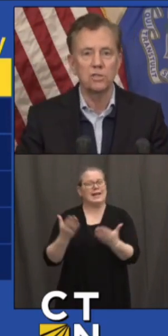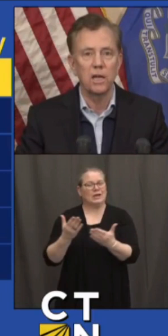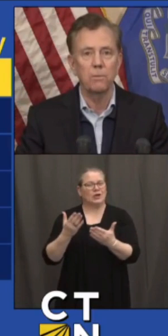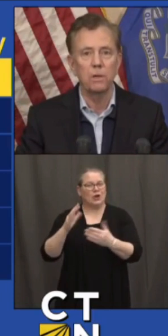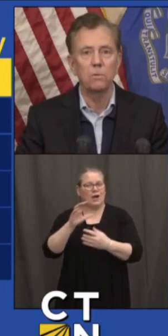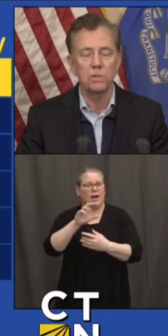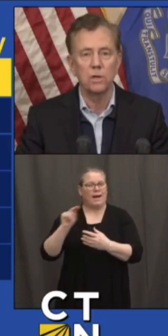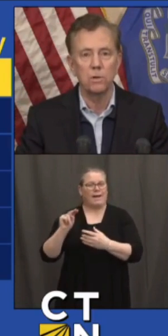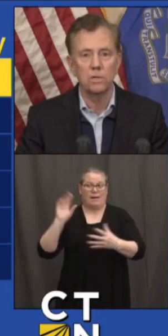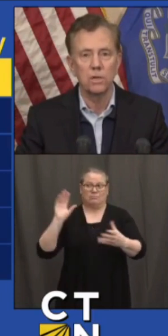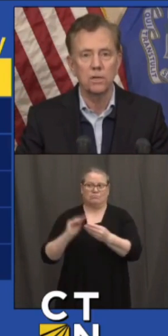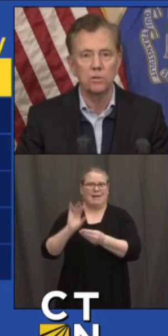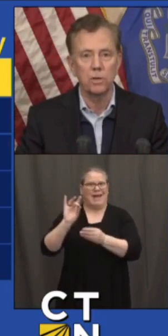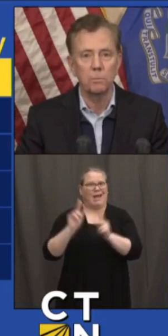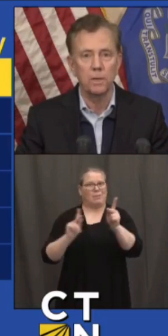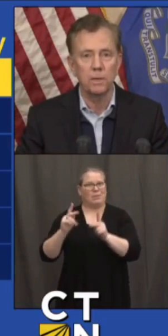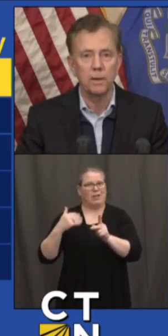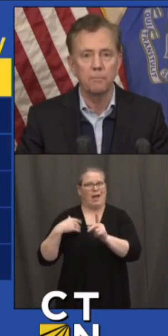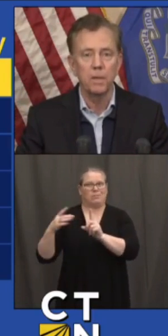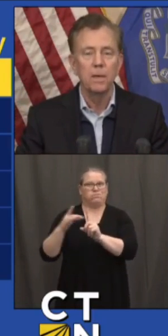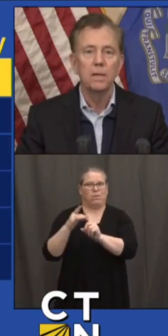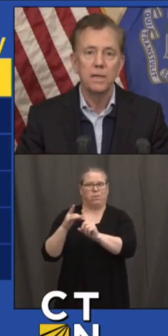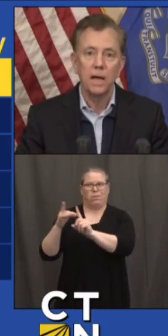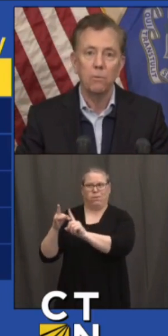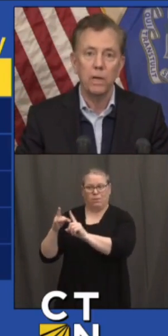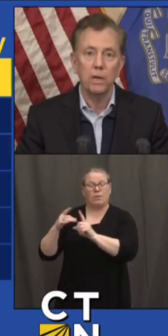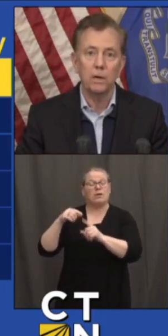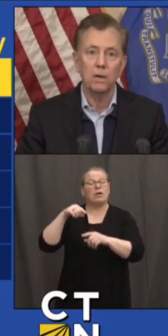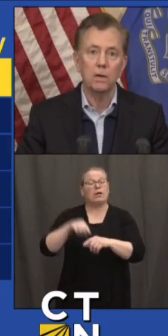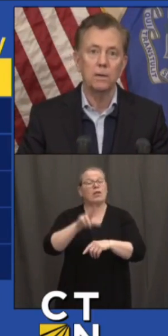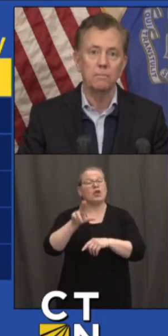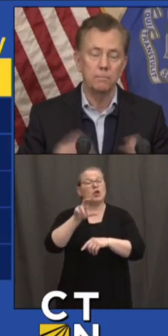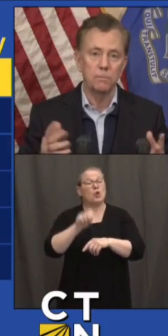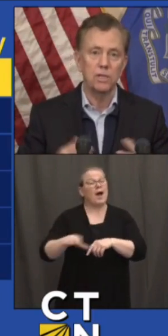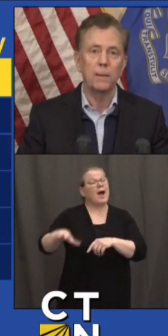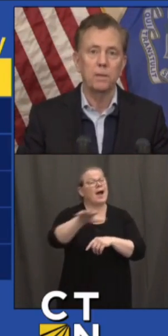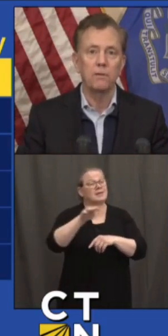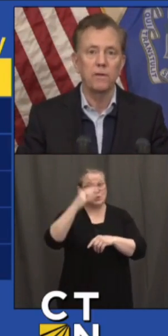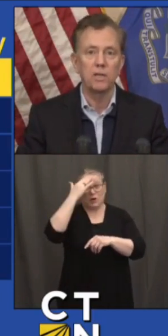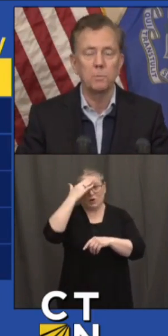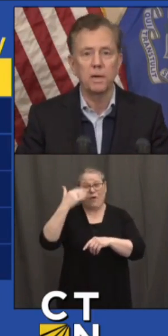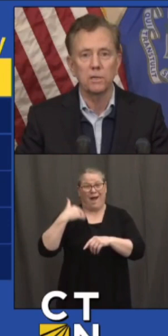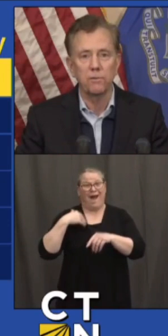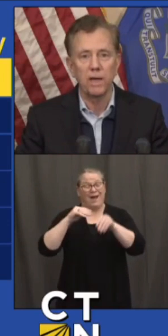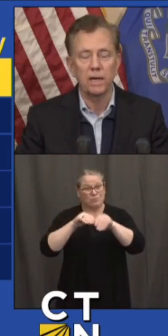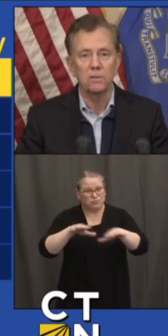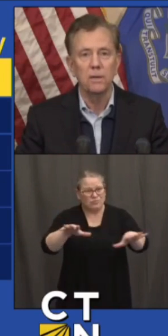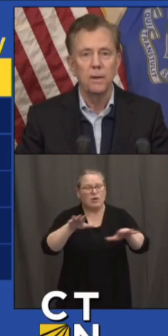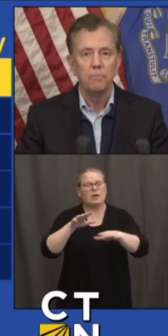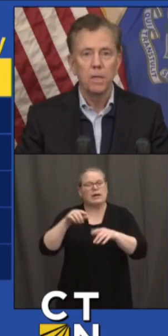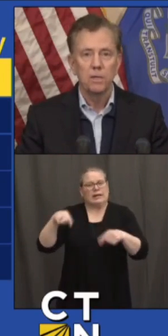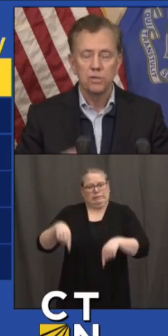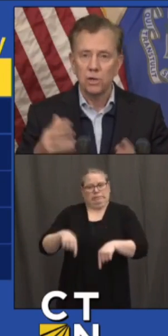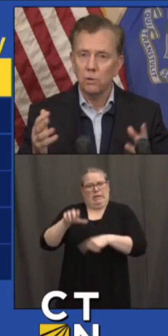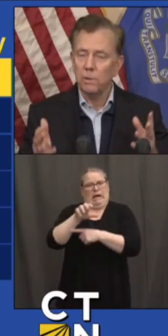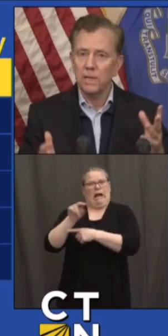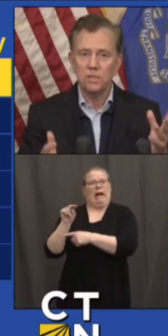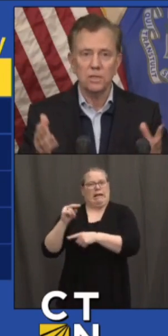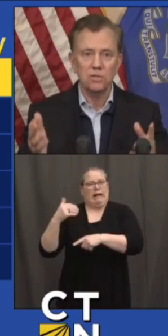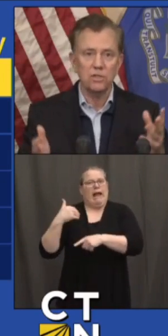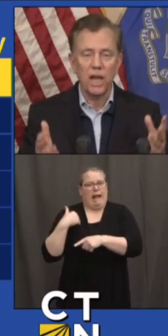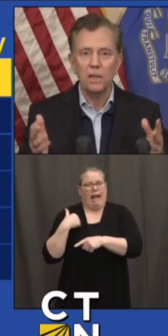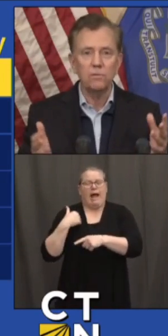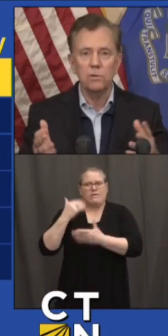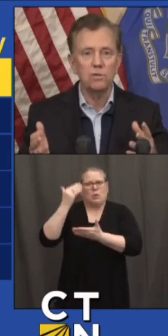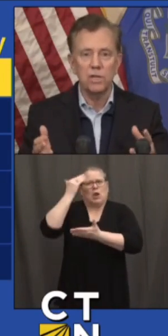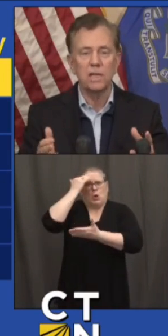this state. We knew it was here in this country, but now we are slapped in the face by this fact. So it's